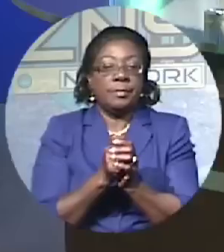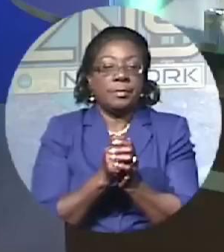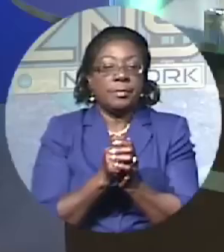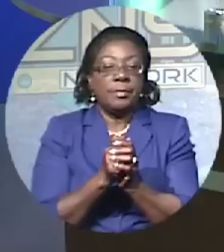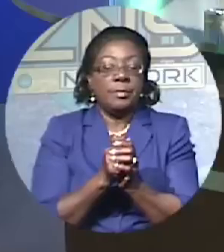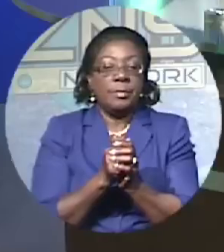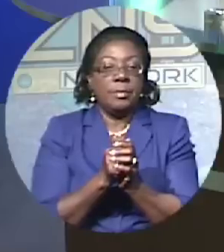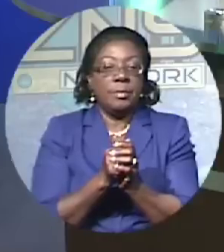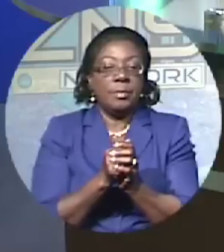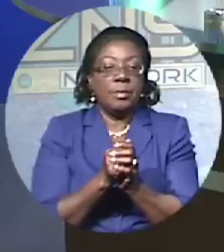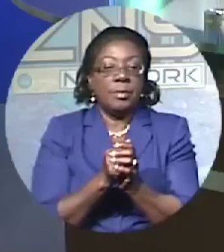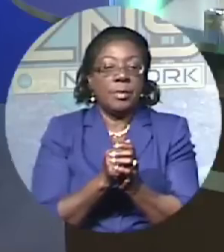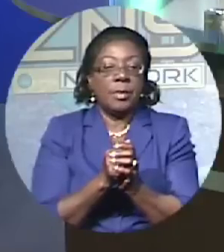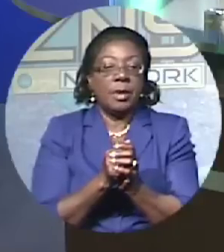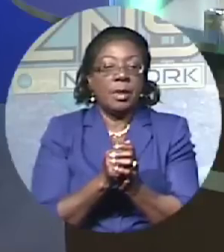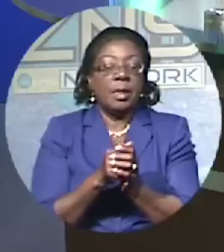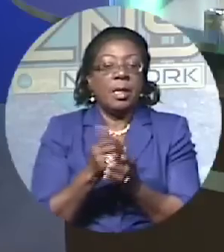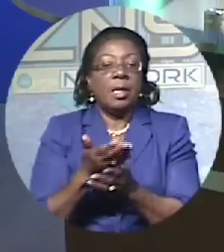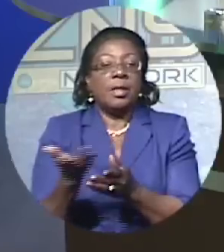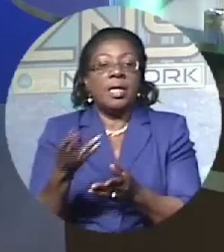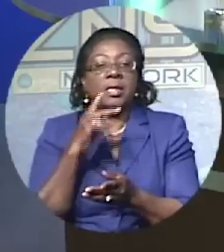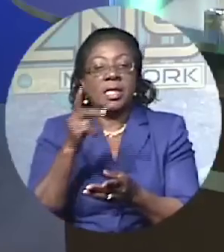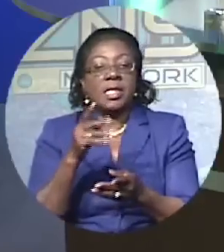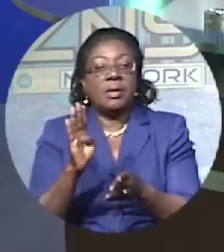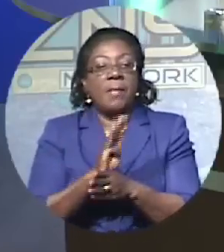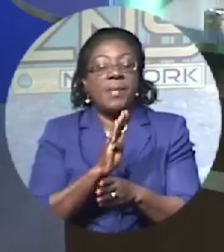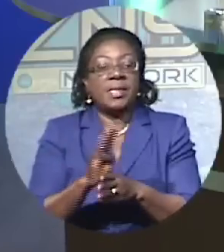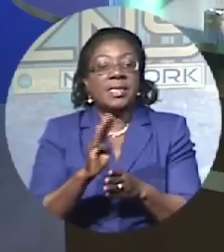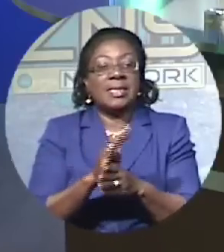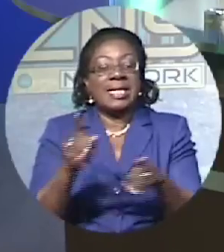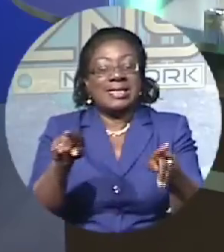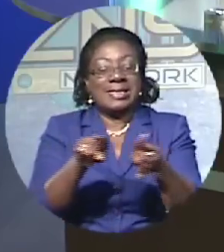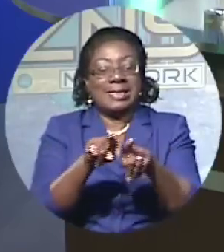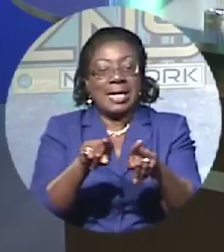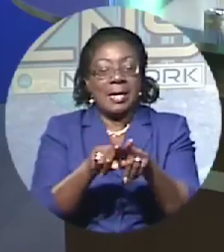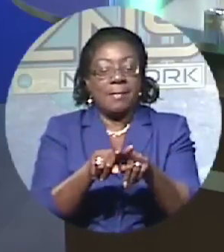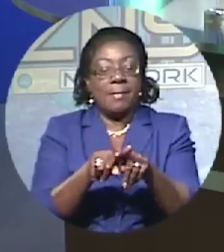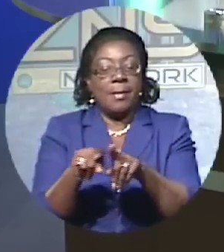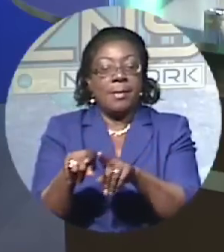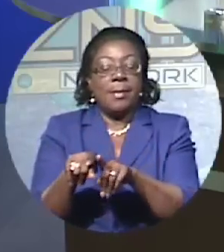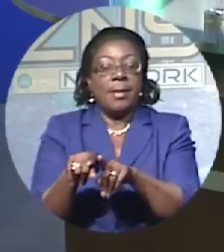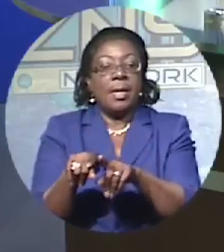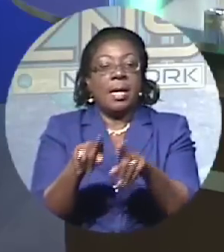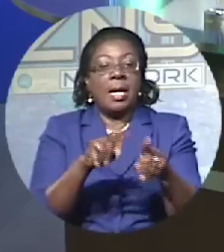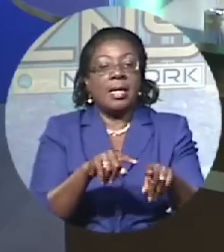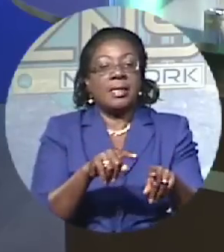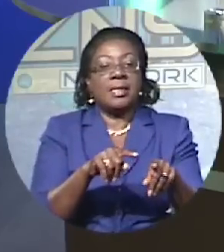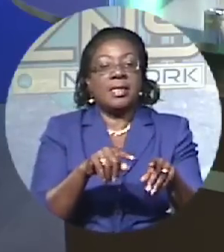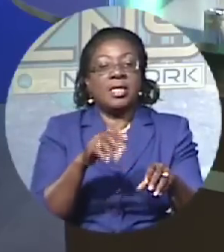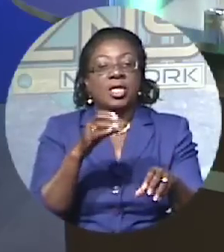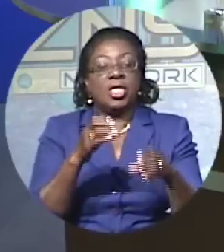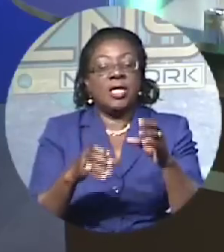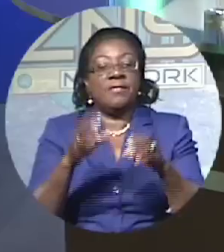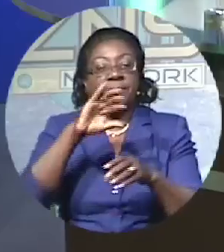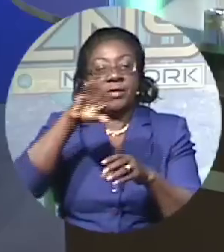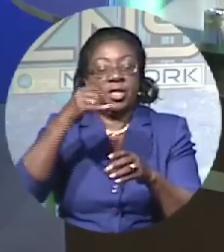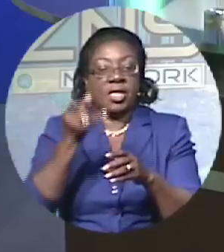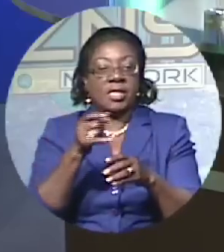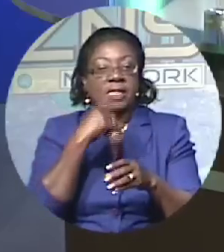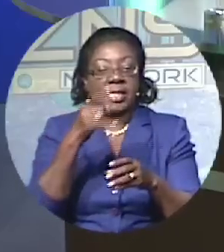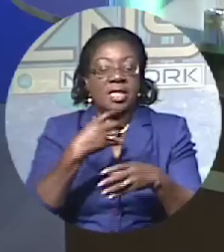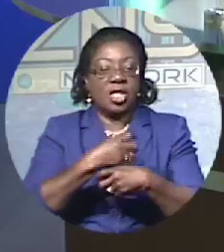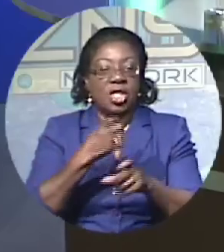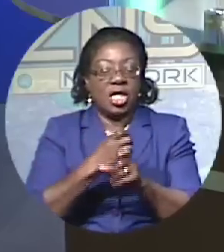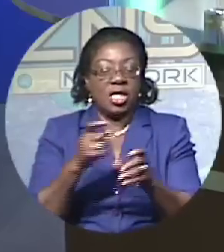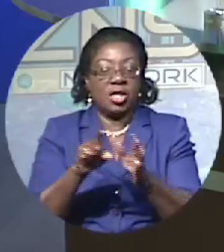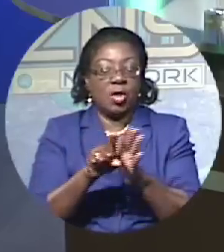News. Well, things seem to be business as usual, despite the injunction being lifted earlier today by Chief Justice Michael Barnett,